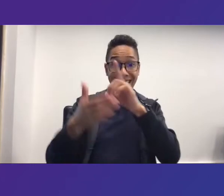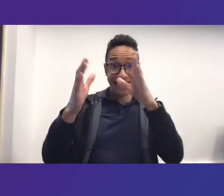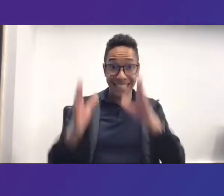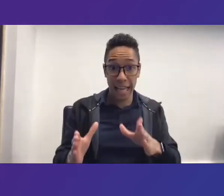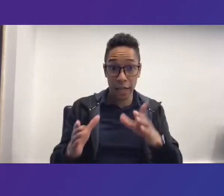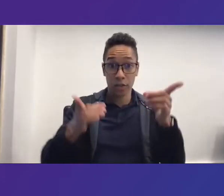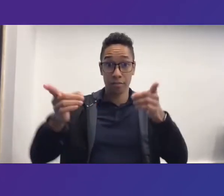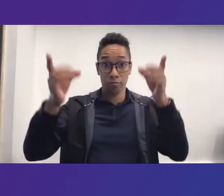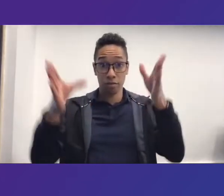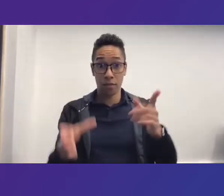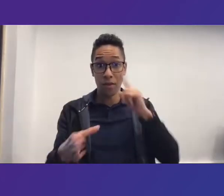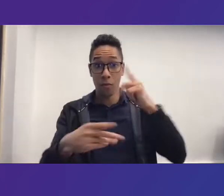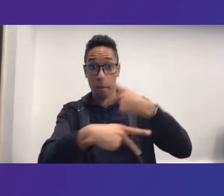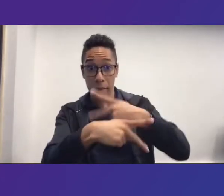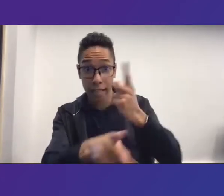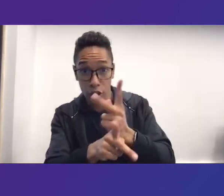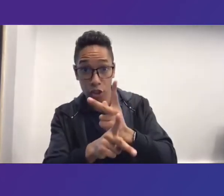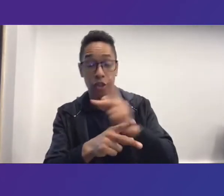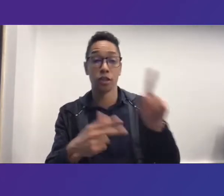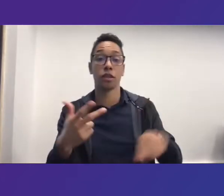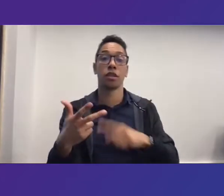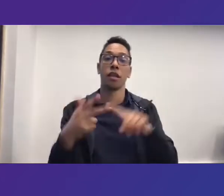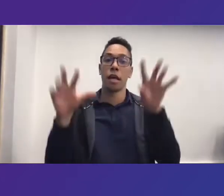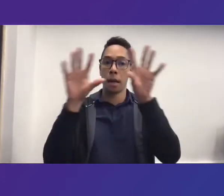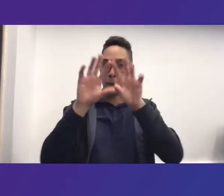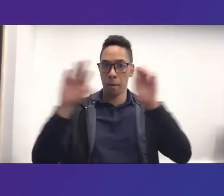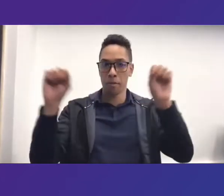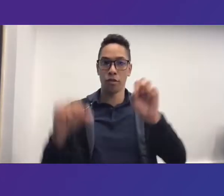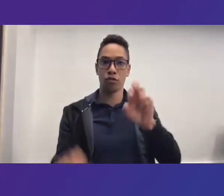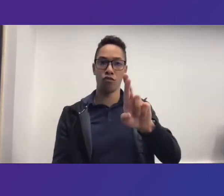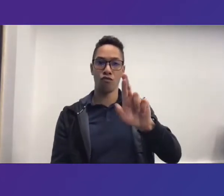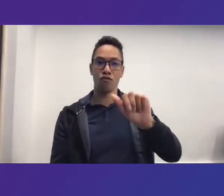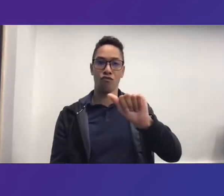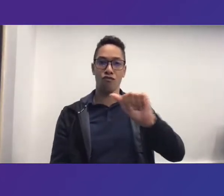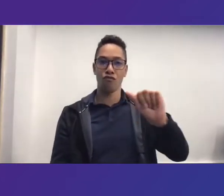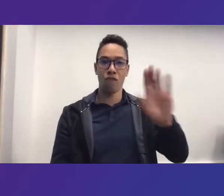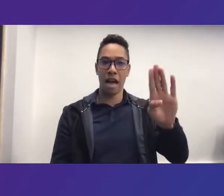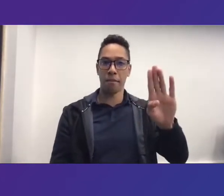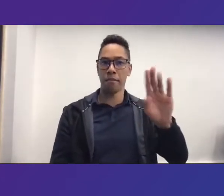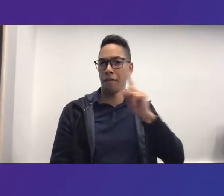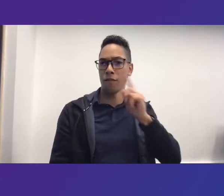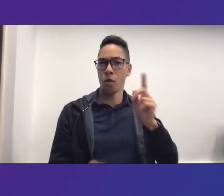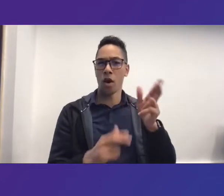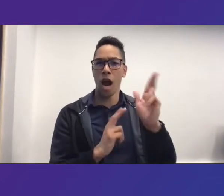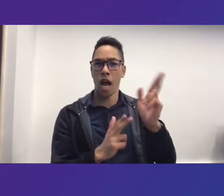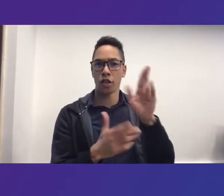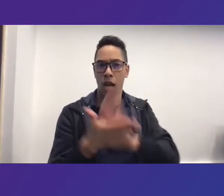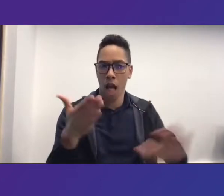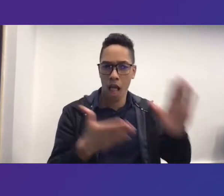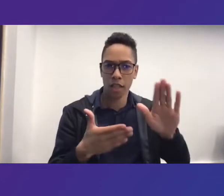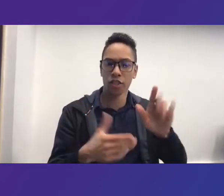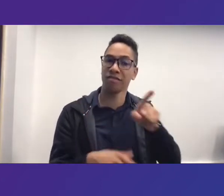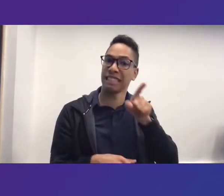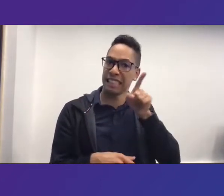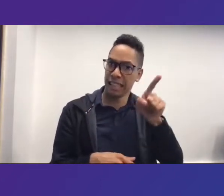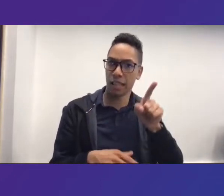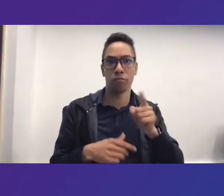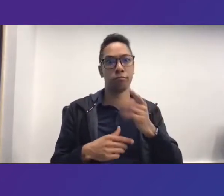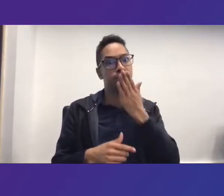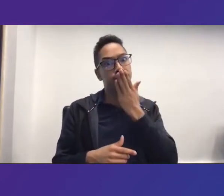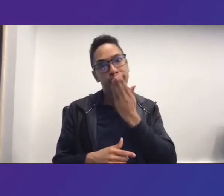Director of Productions. And President Rob of Hunter College, who has